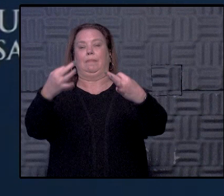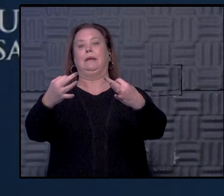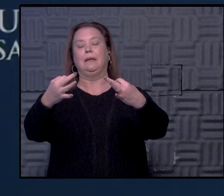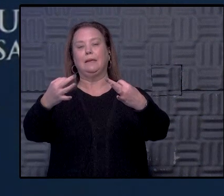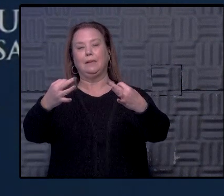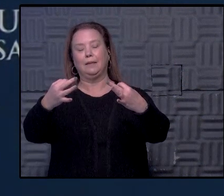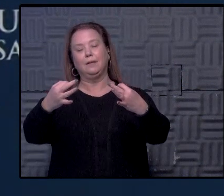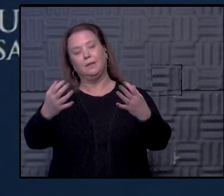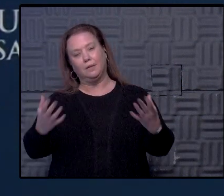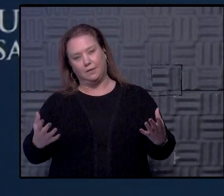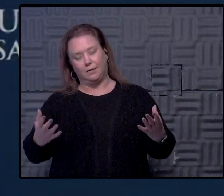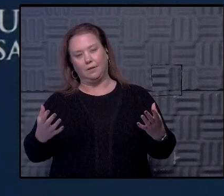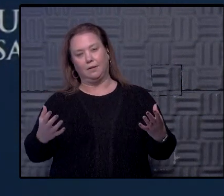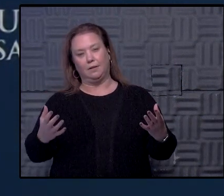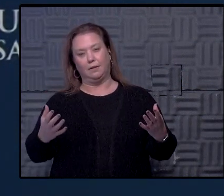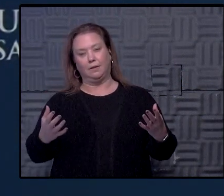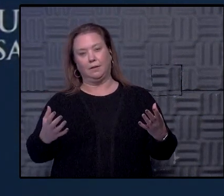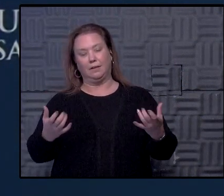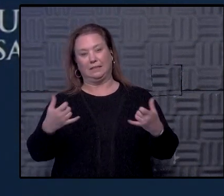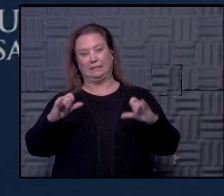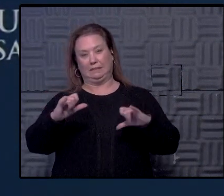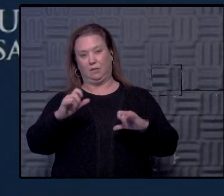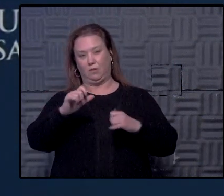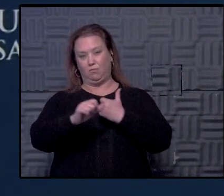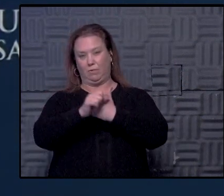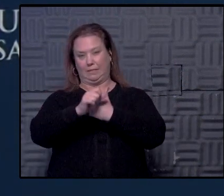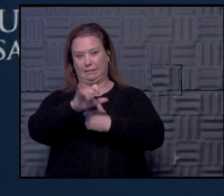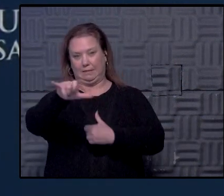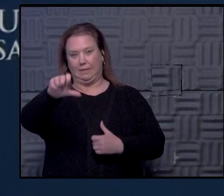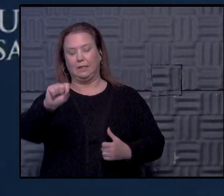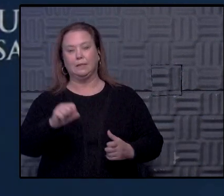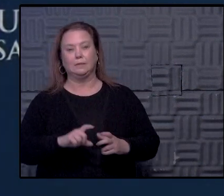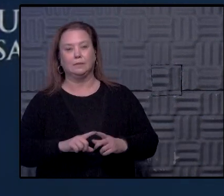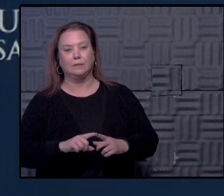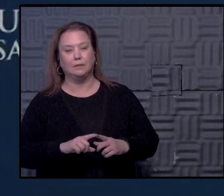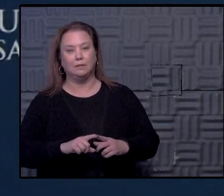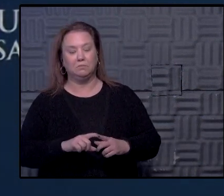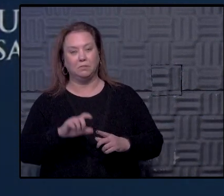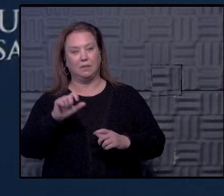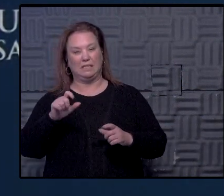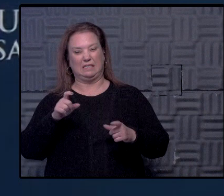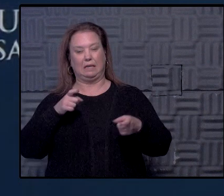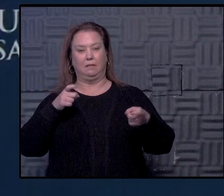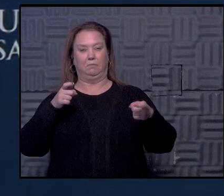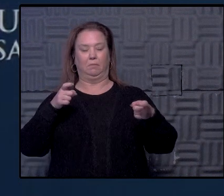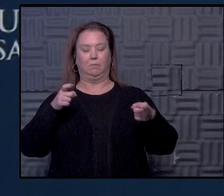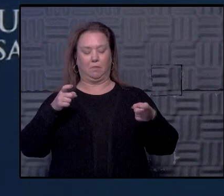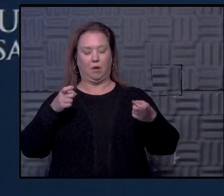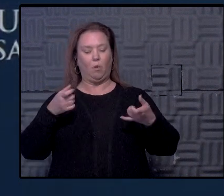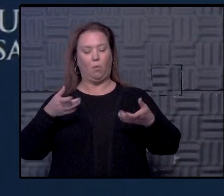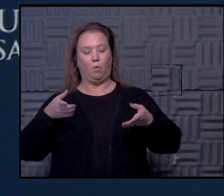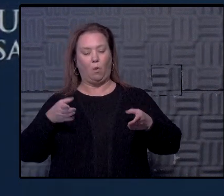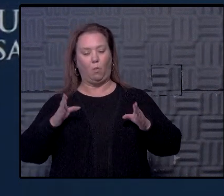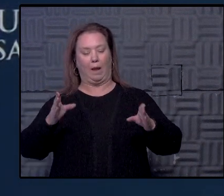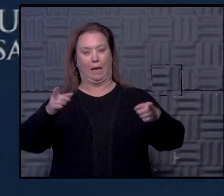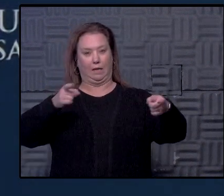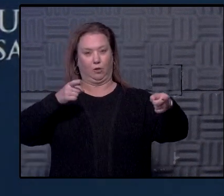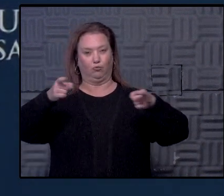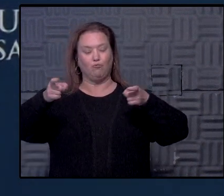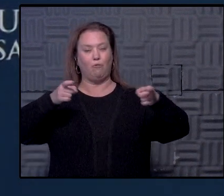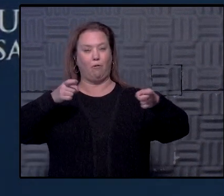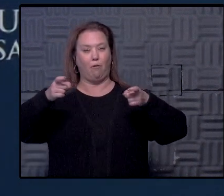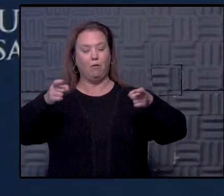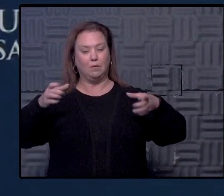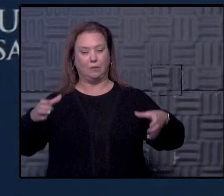I think, is there still risk? Absolutely. But is that a mitigation strategy because it is so important to you that you